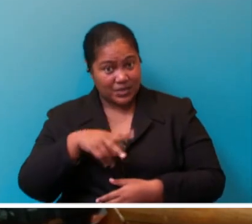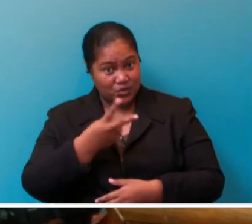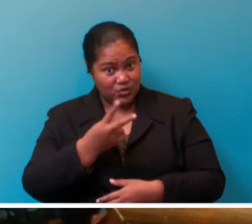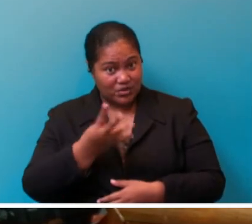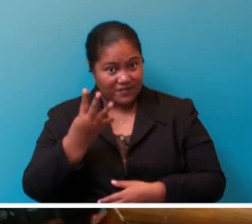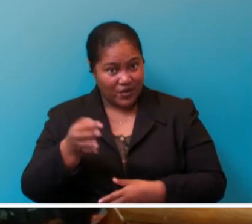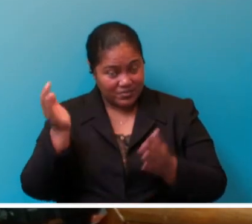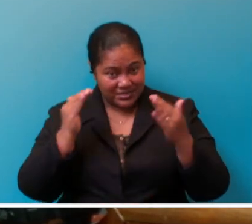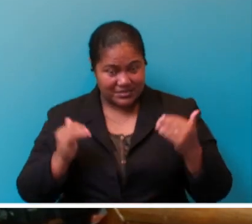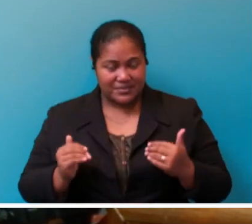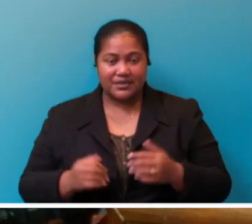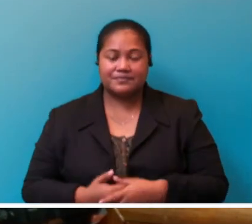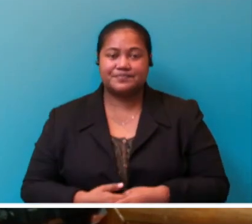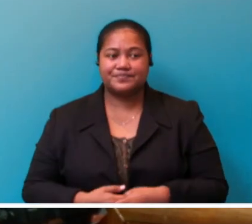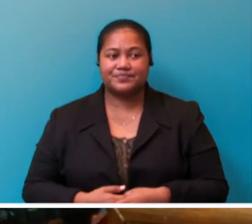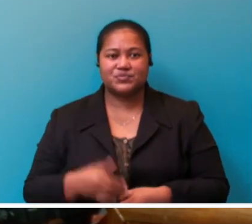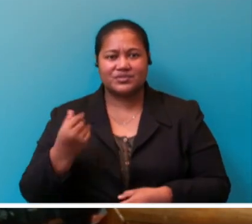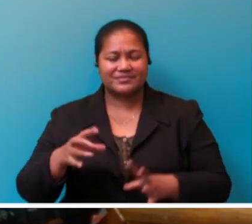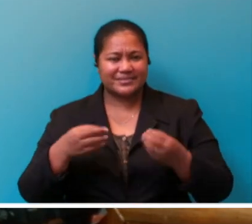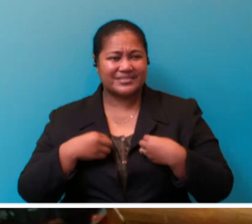sir, we received